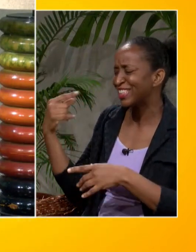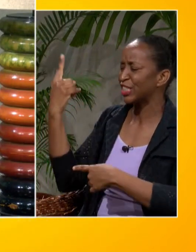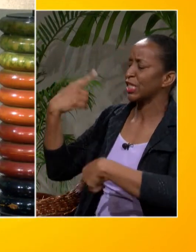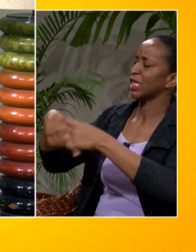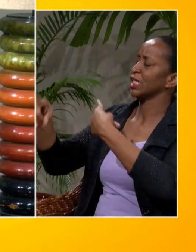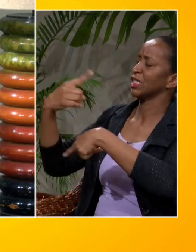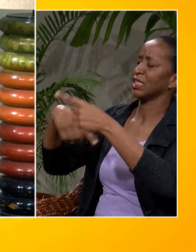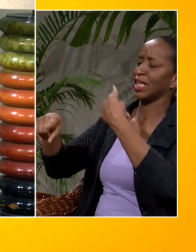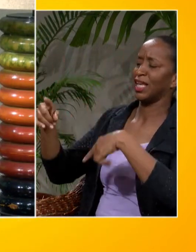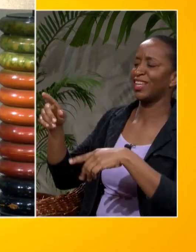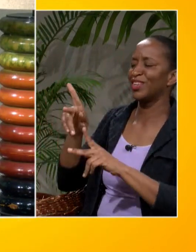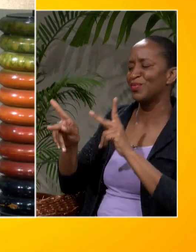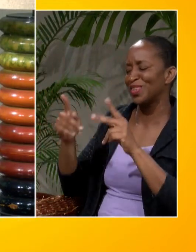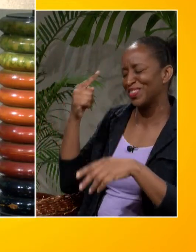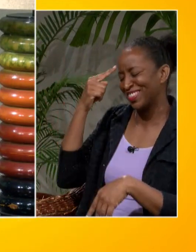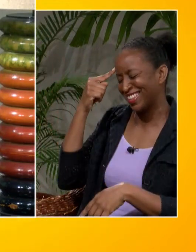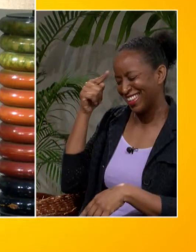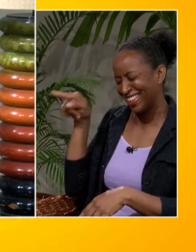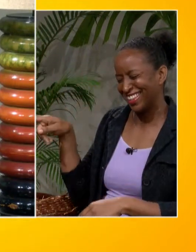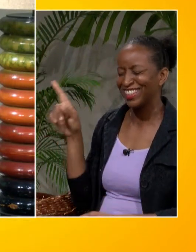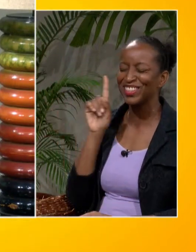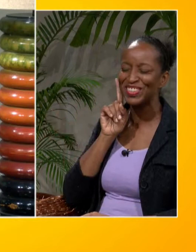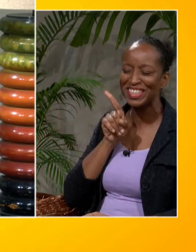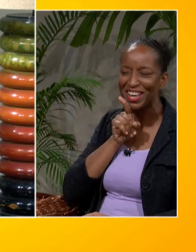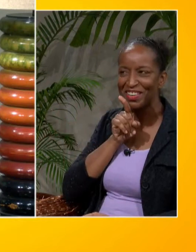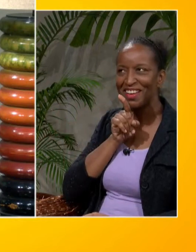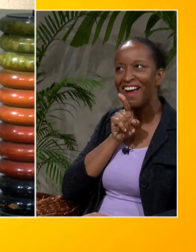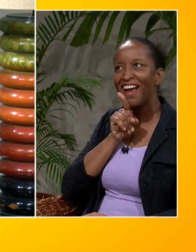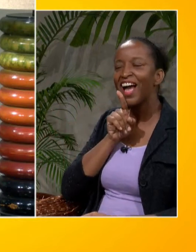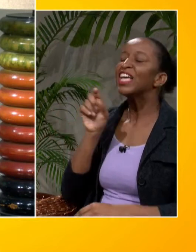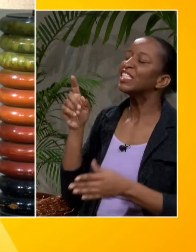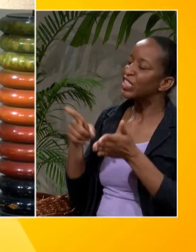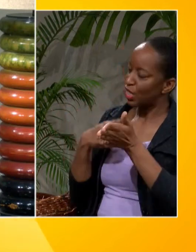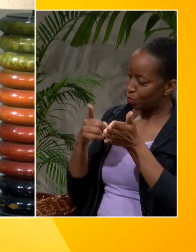she's deaf as well. So do you get that too?